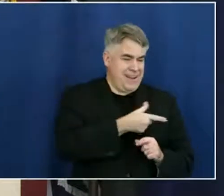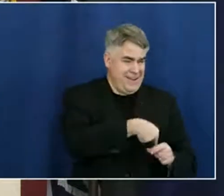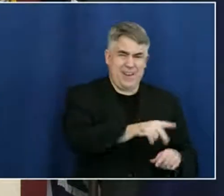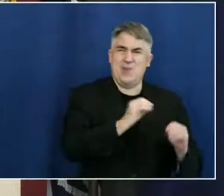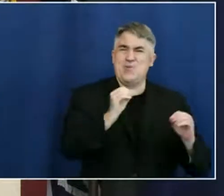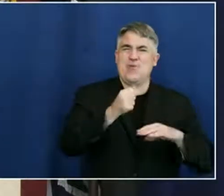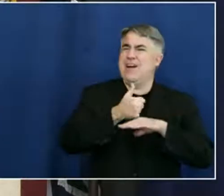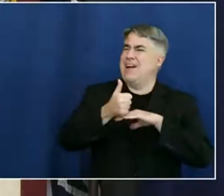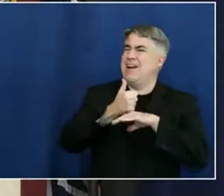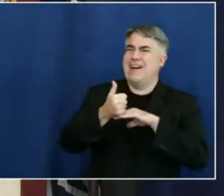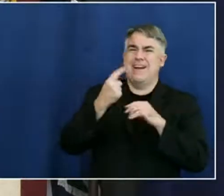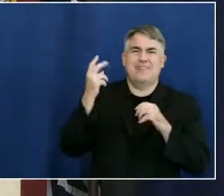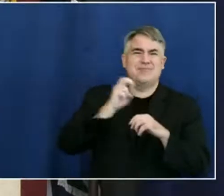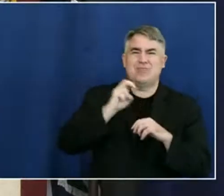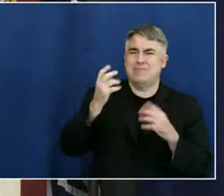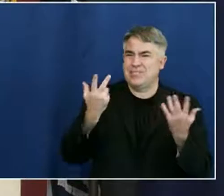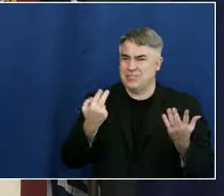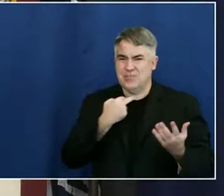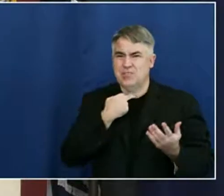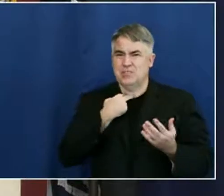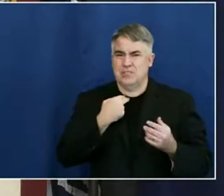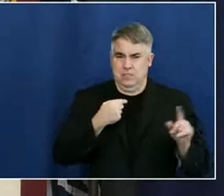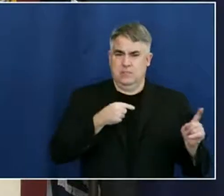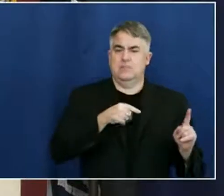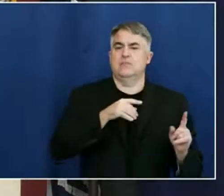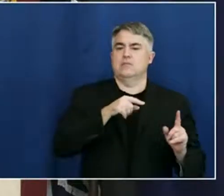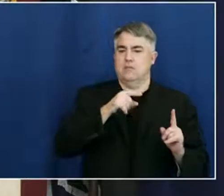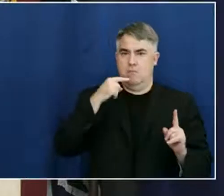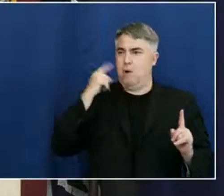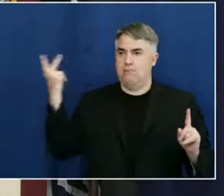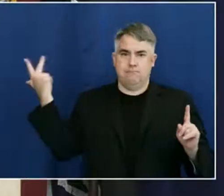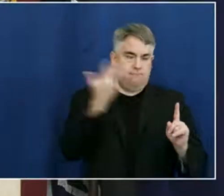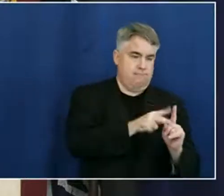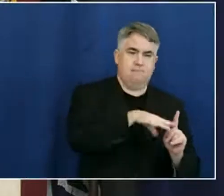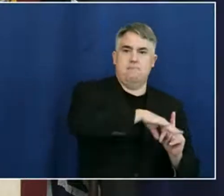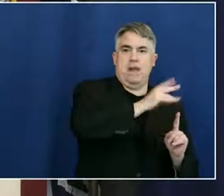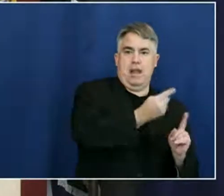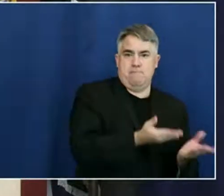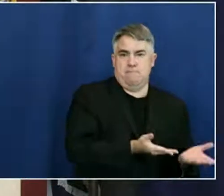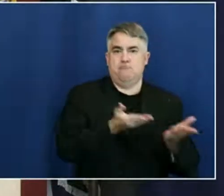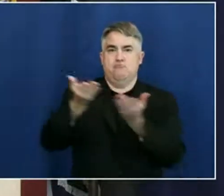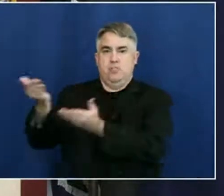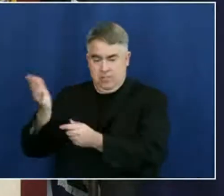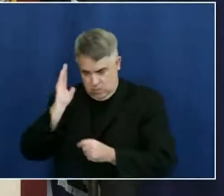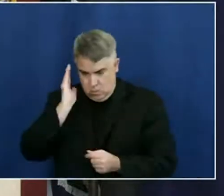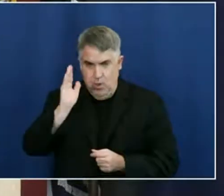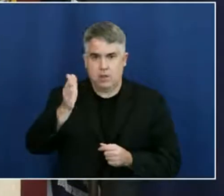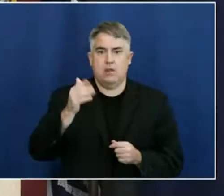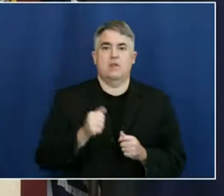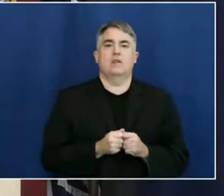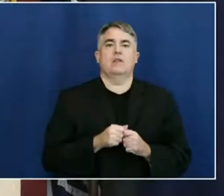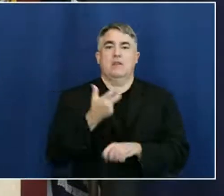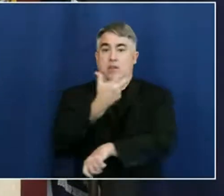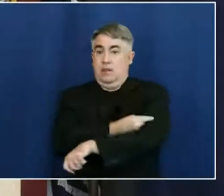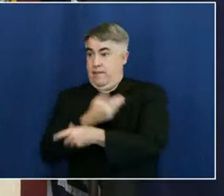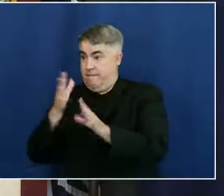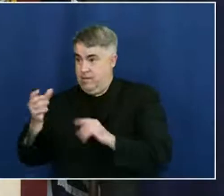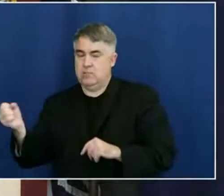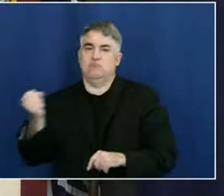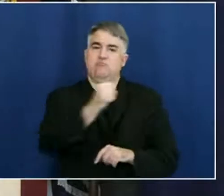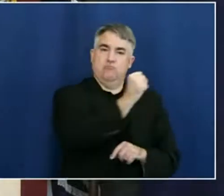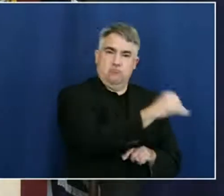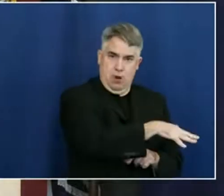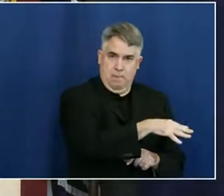services available that can pick them up, transport them to the vaccine, and transport them back safely home. And we